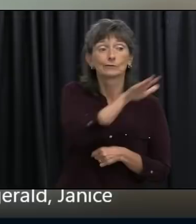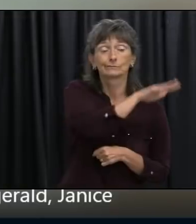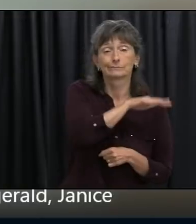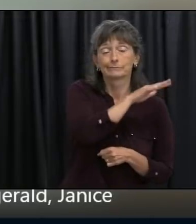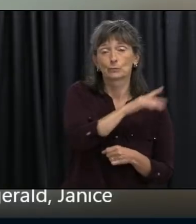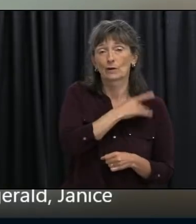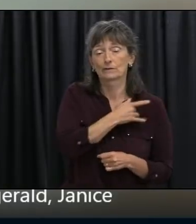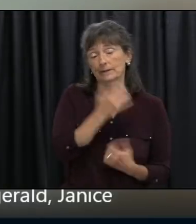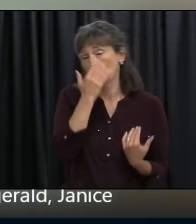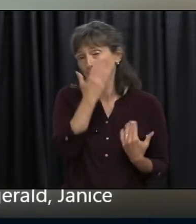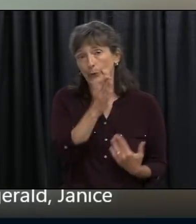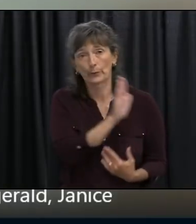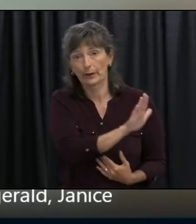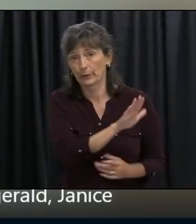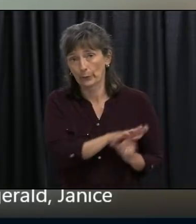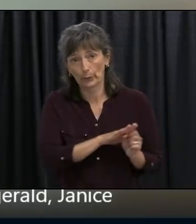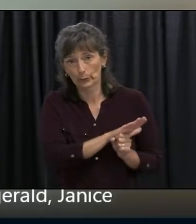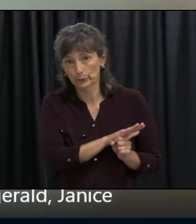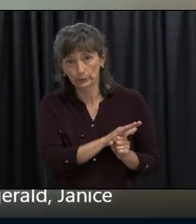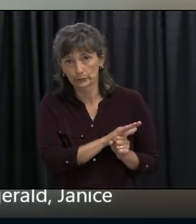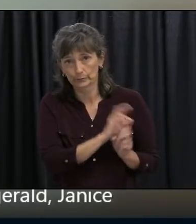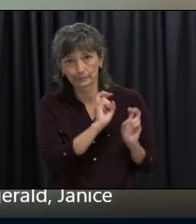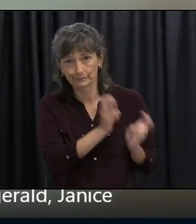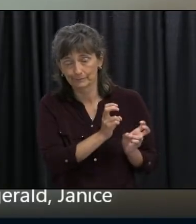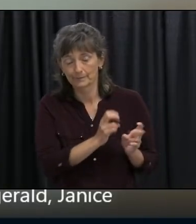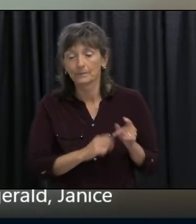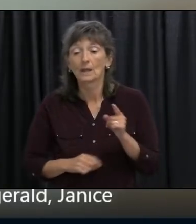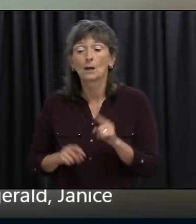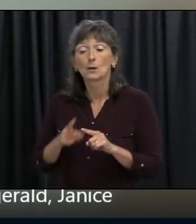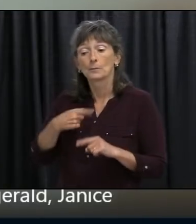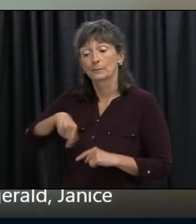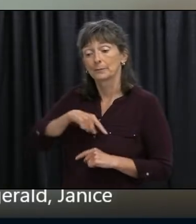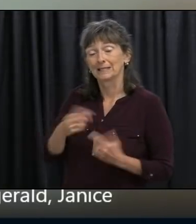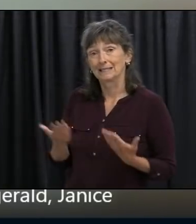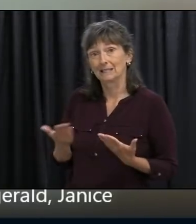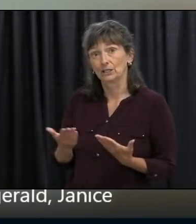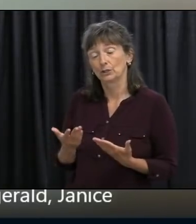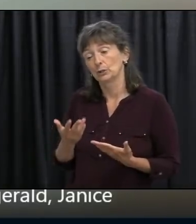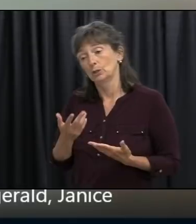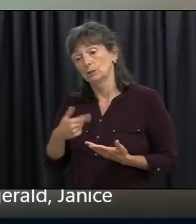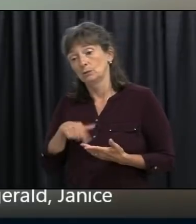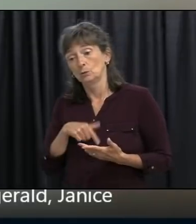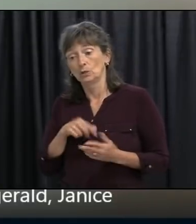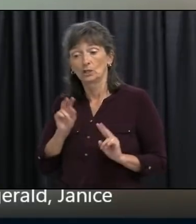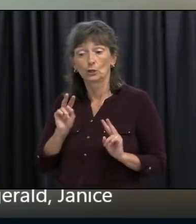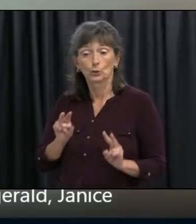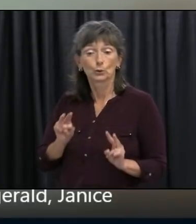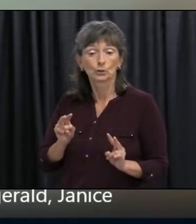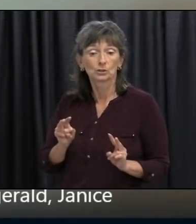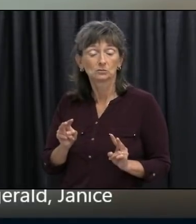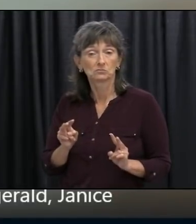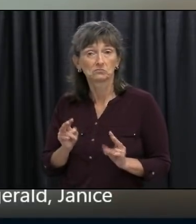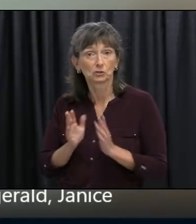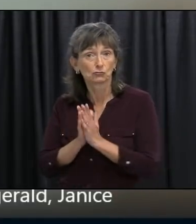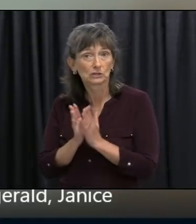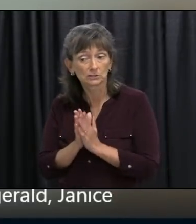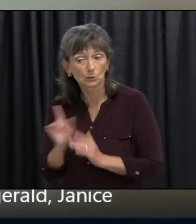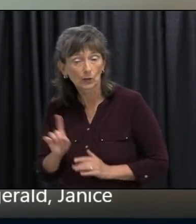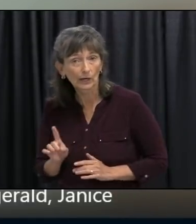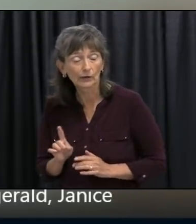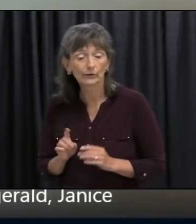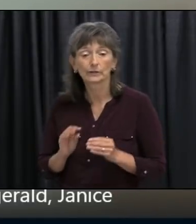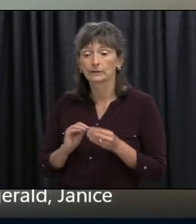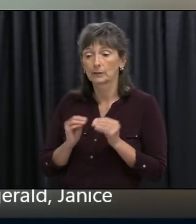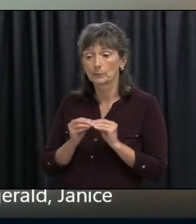jurisdictions, but we take into account what we deem the risk to be, and